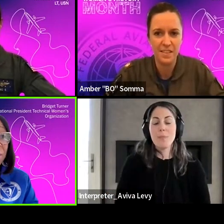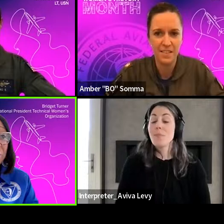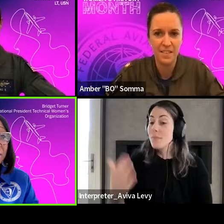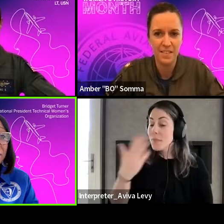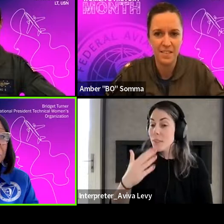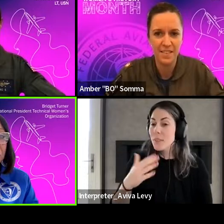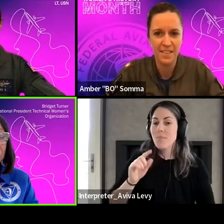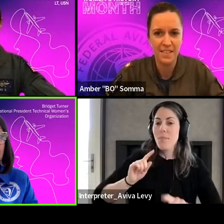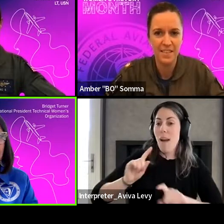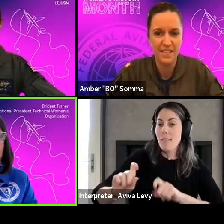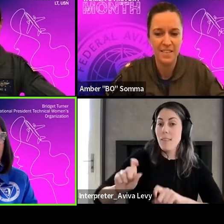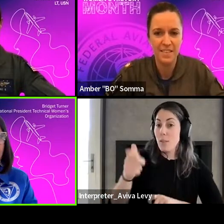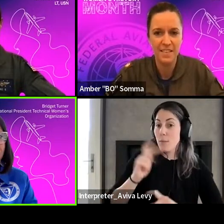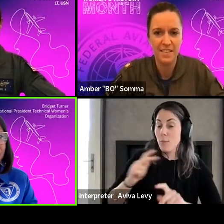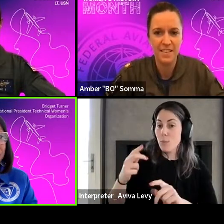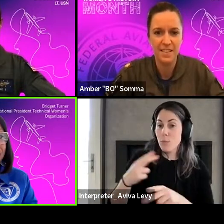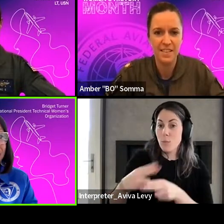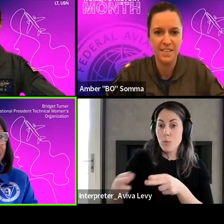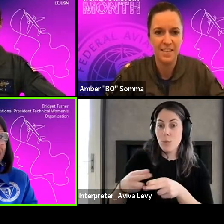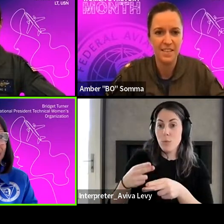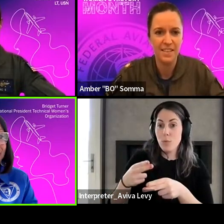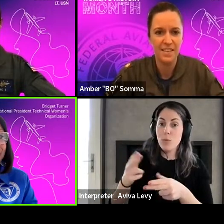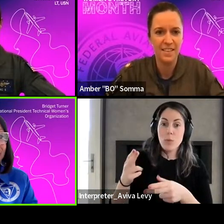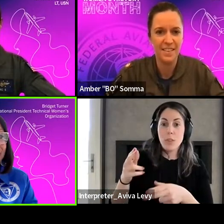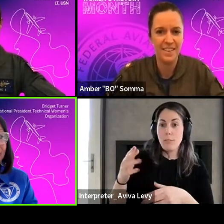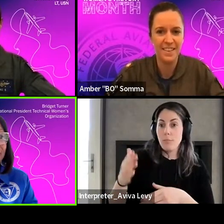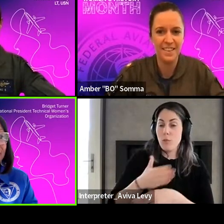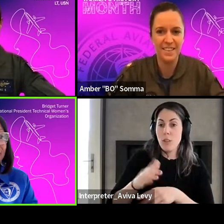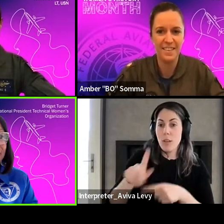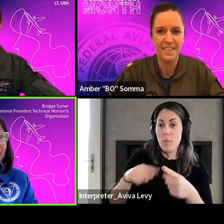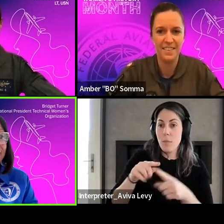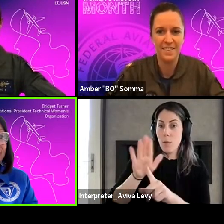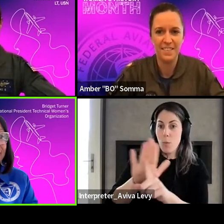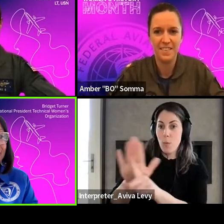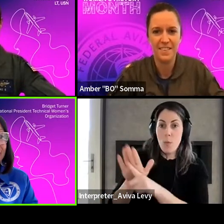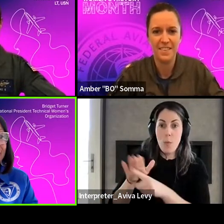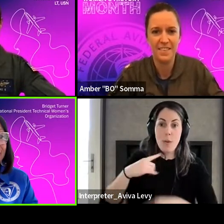if anyone else would like to share a story about their call sign.